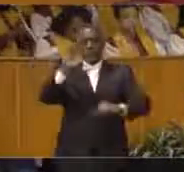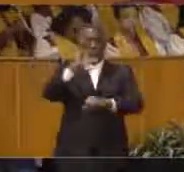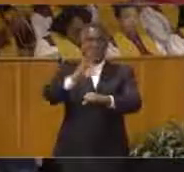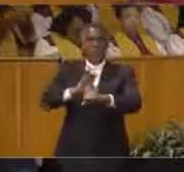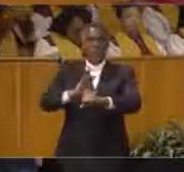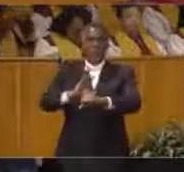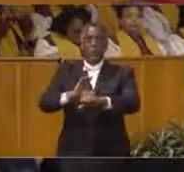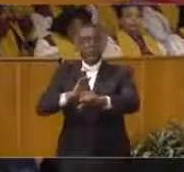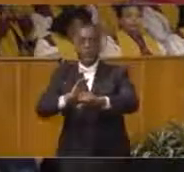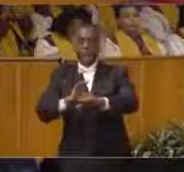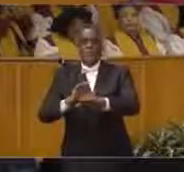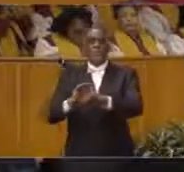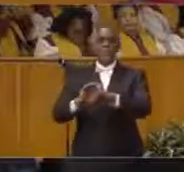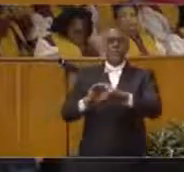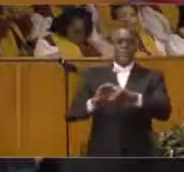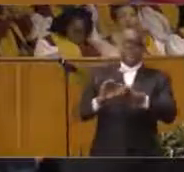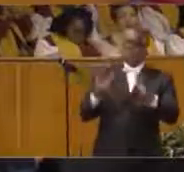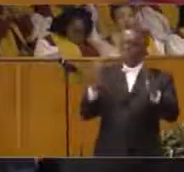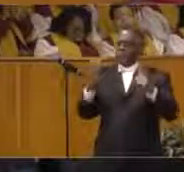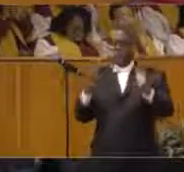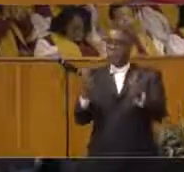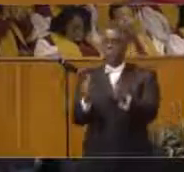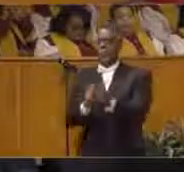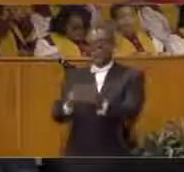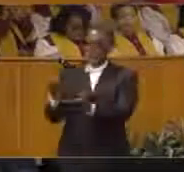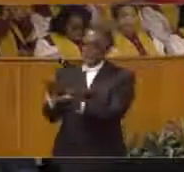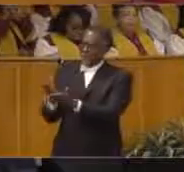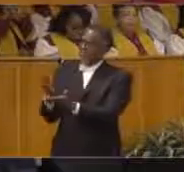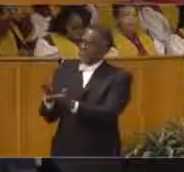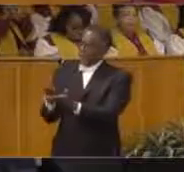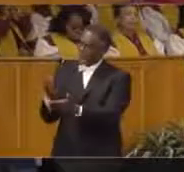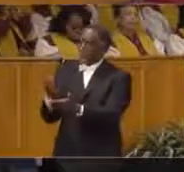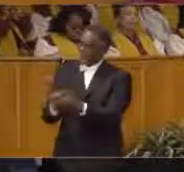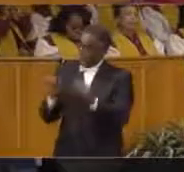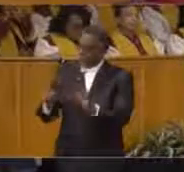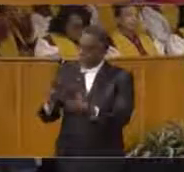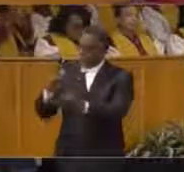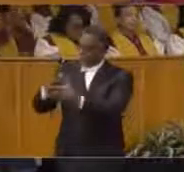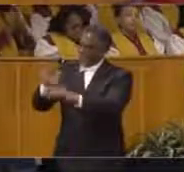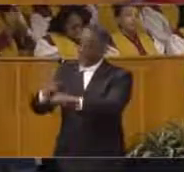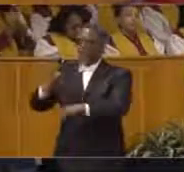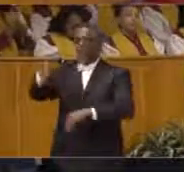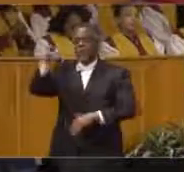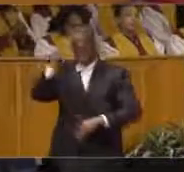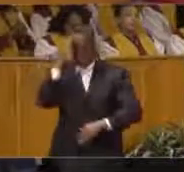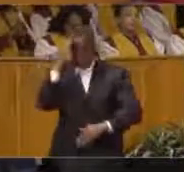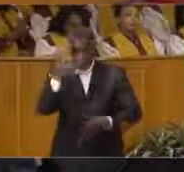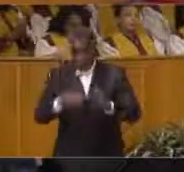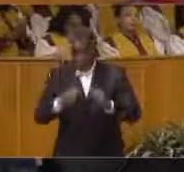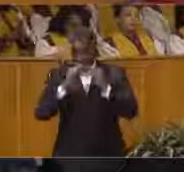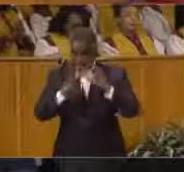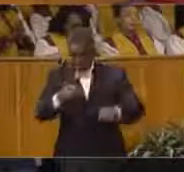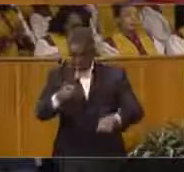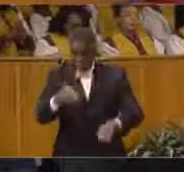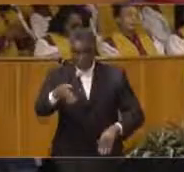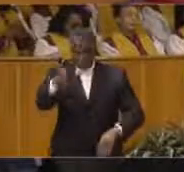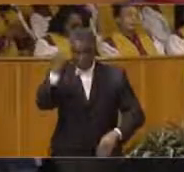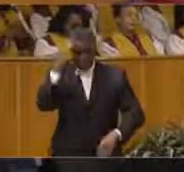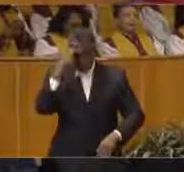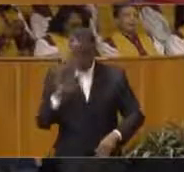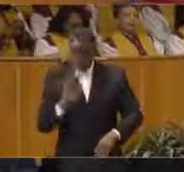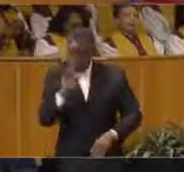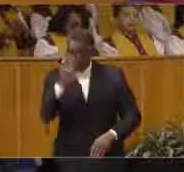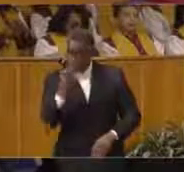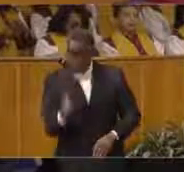church matches what God knows the financial capacity of that church is. God knows what he blessed you with. God knows what your tithe ought to